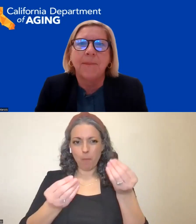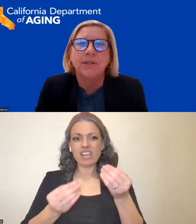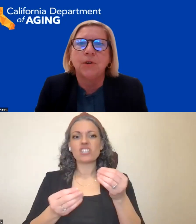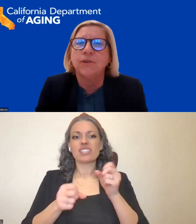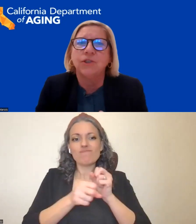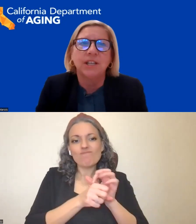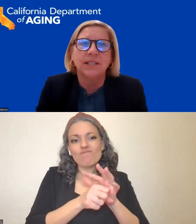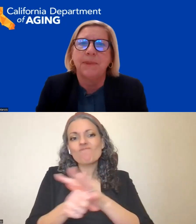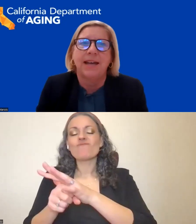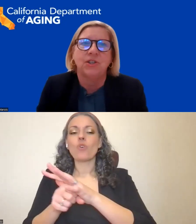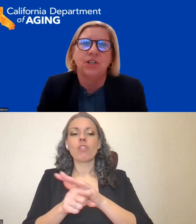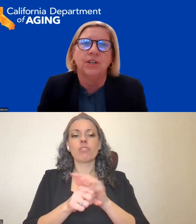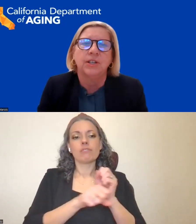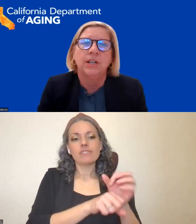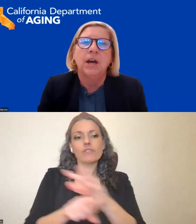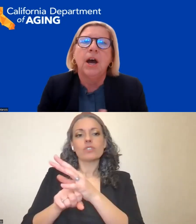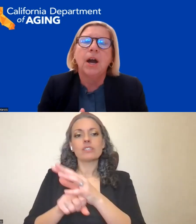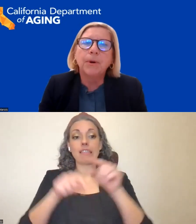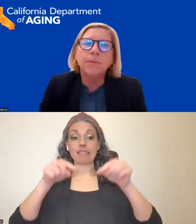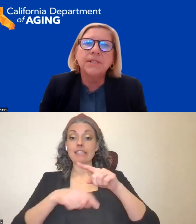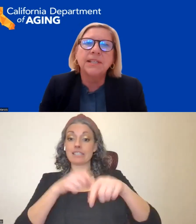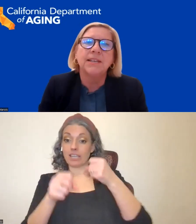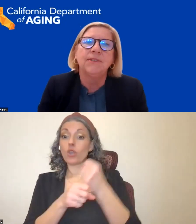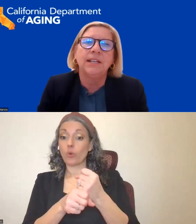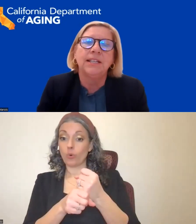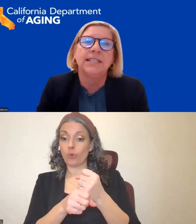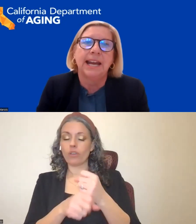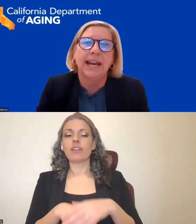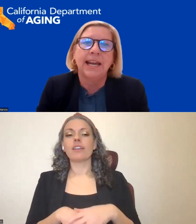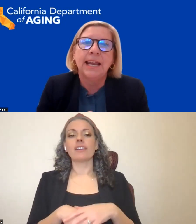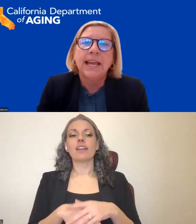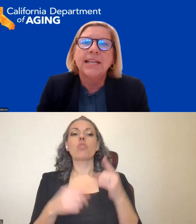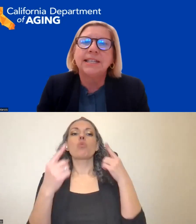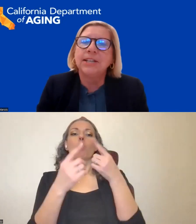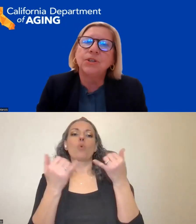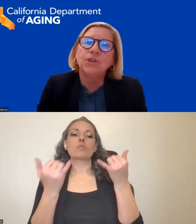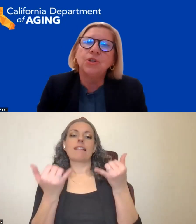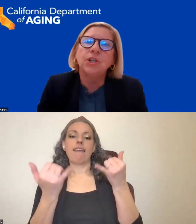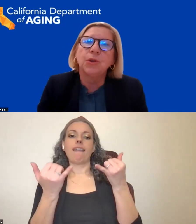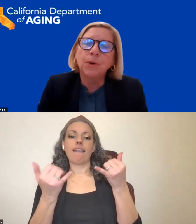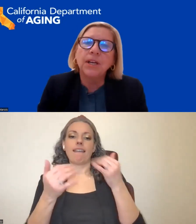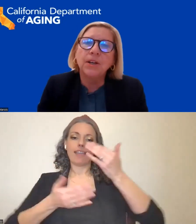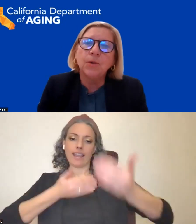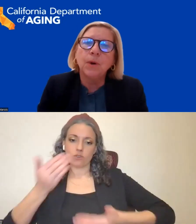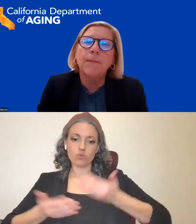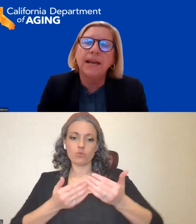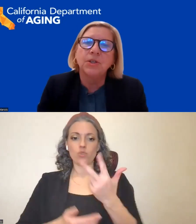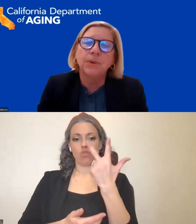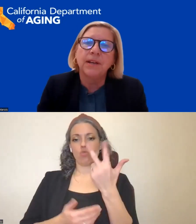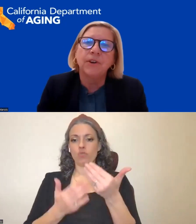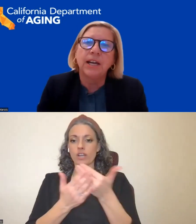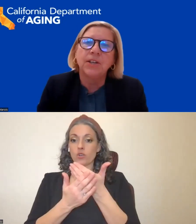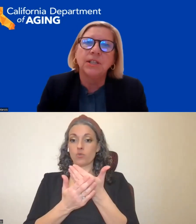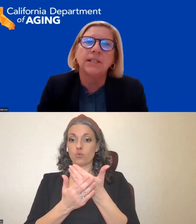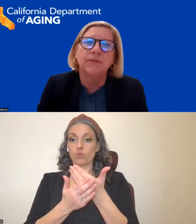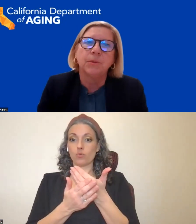that's happened over just the past year. Our purpose in convening today is to introduce you to 3 new Master